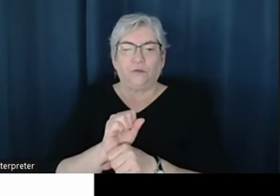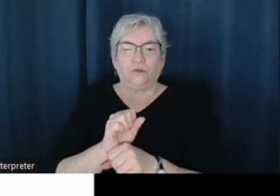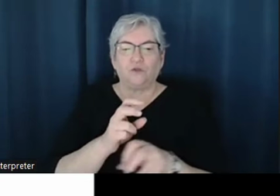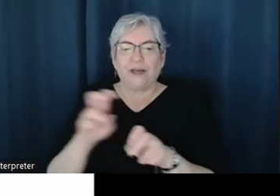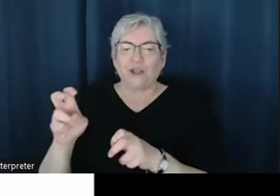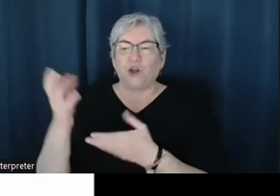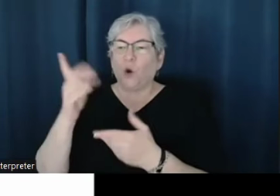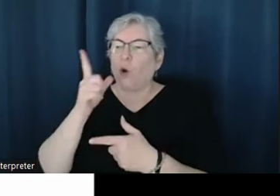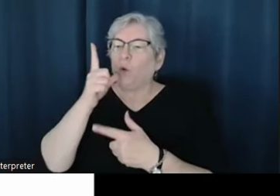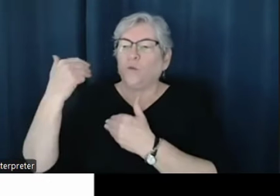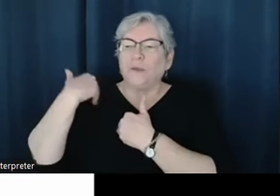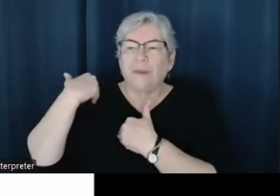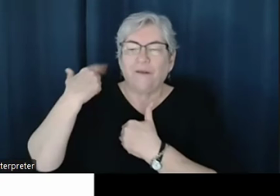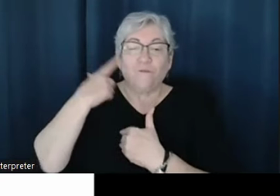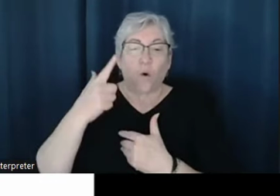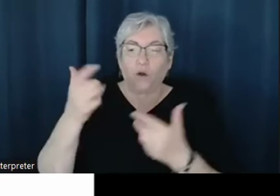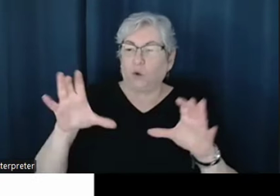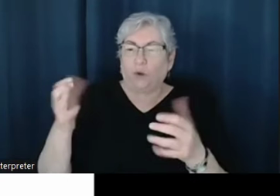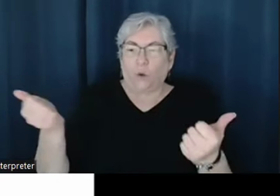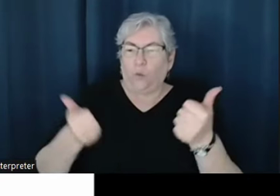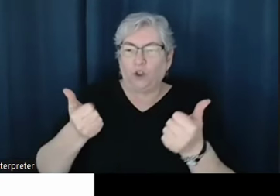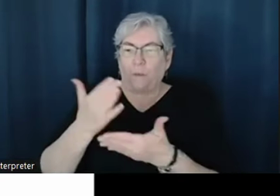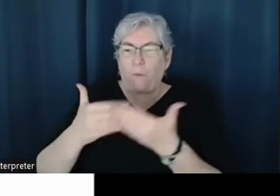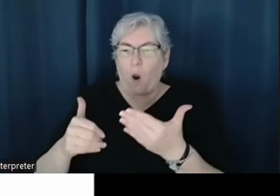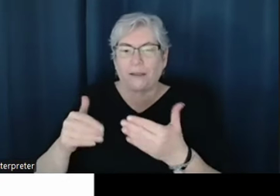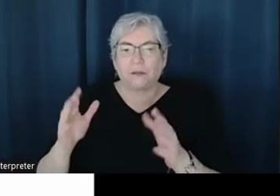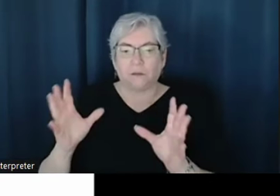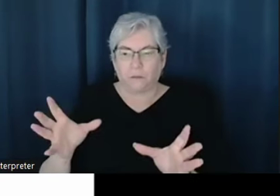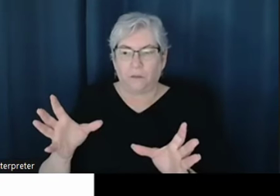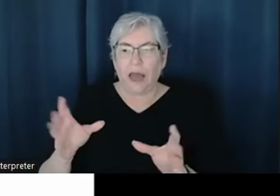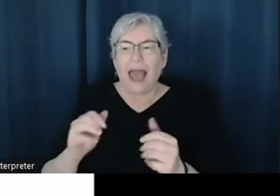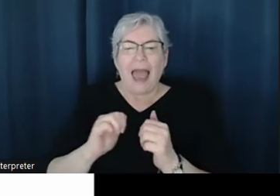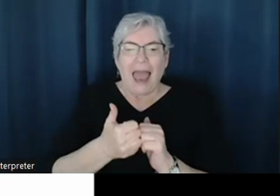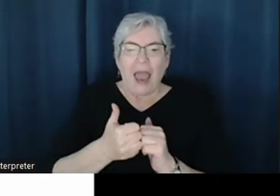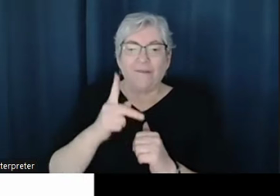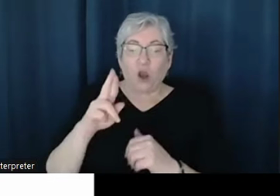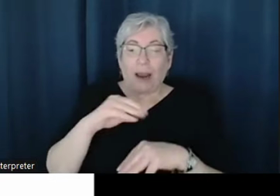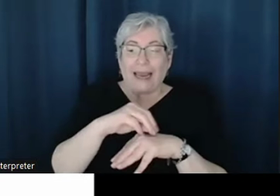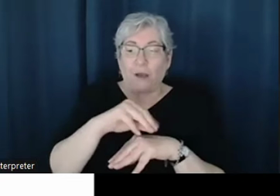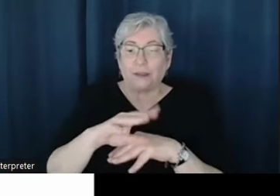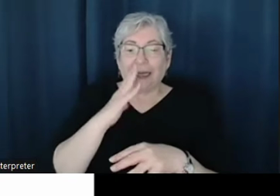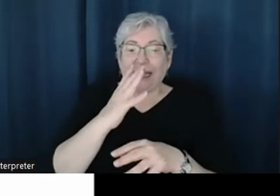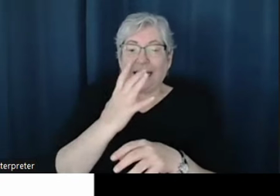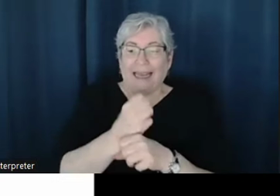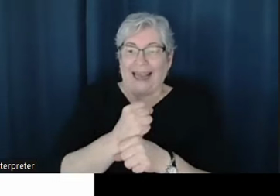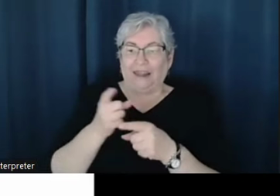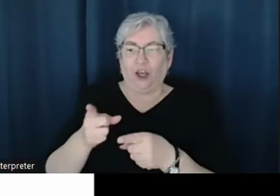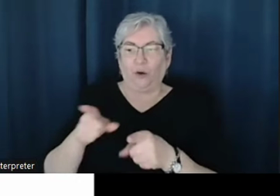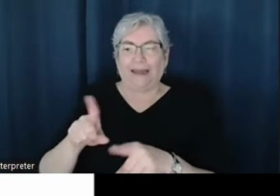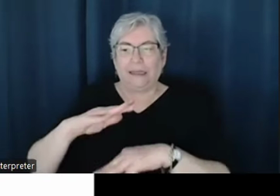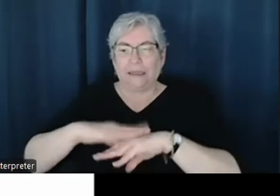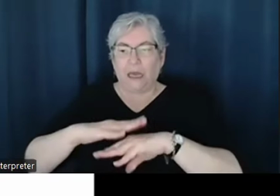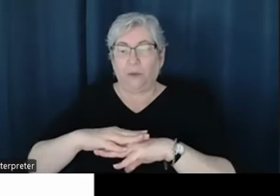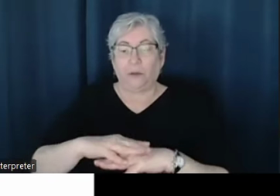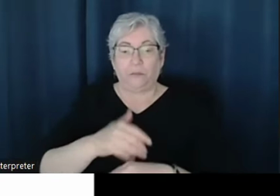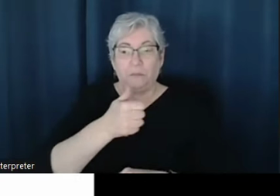Who is responsible for doing what? How is the VR counselor going to get at the table, whether it's